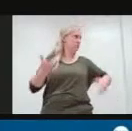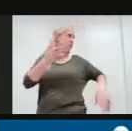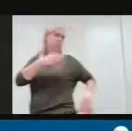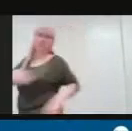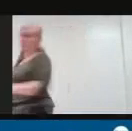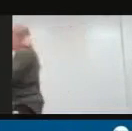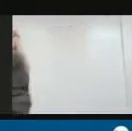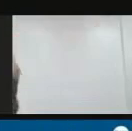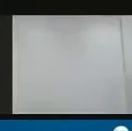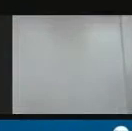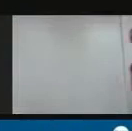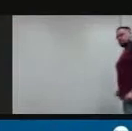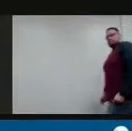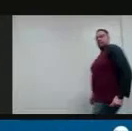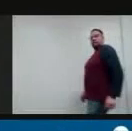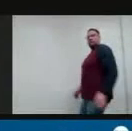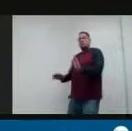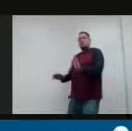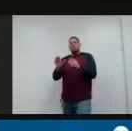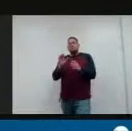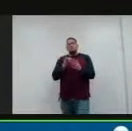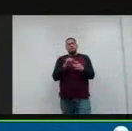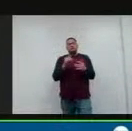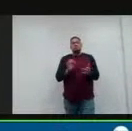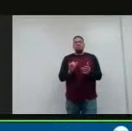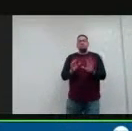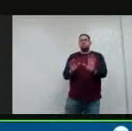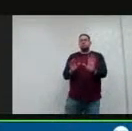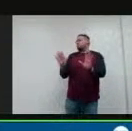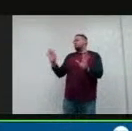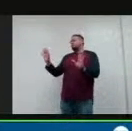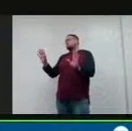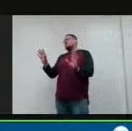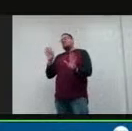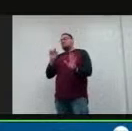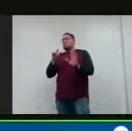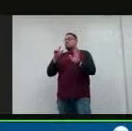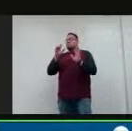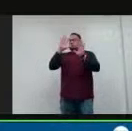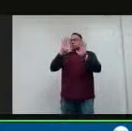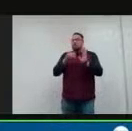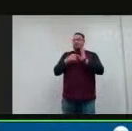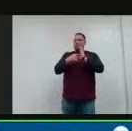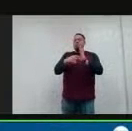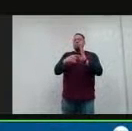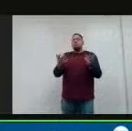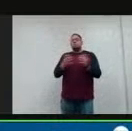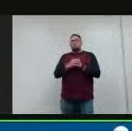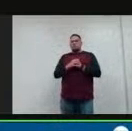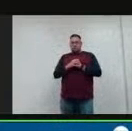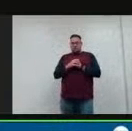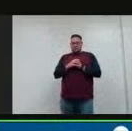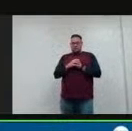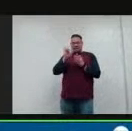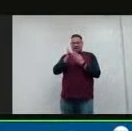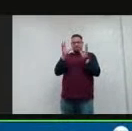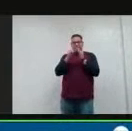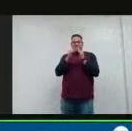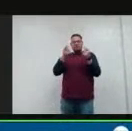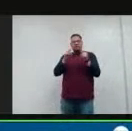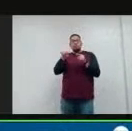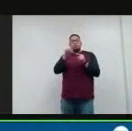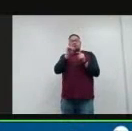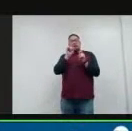was necessary in my... So this is a great example. And so in that meeting, when you asked the